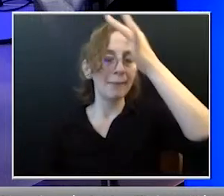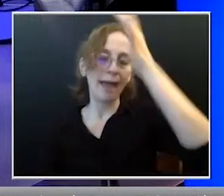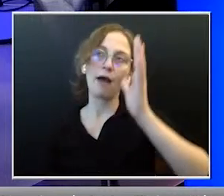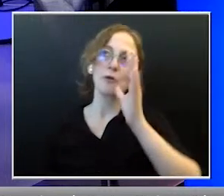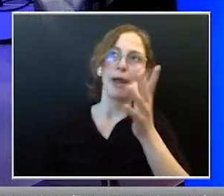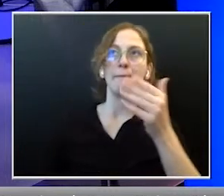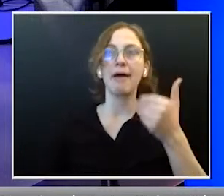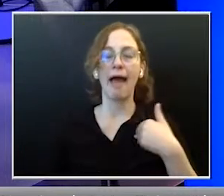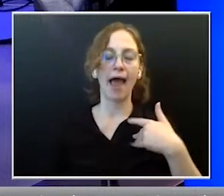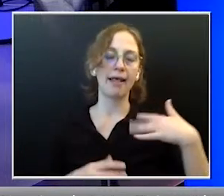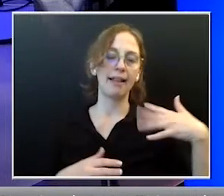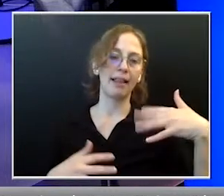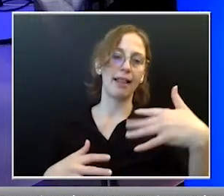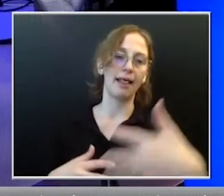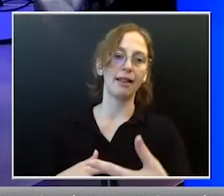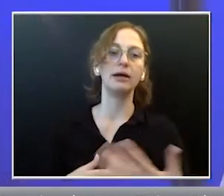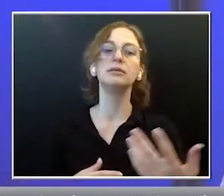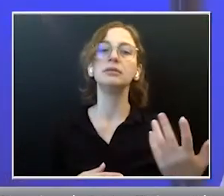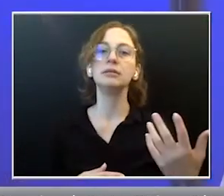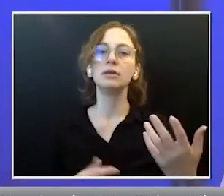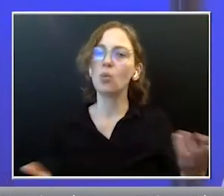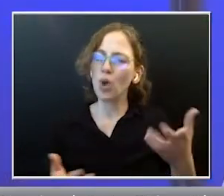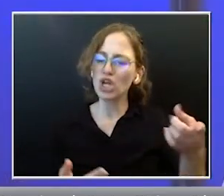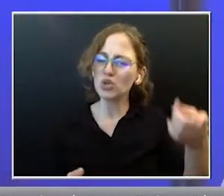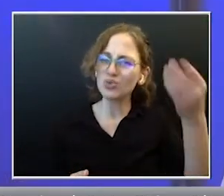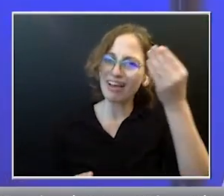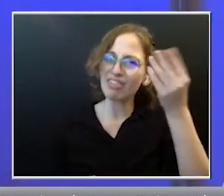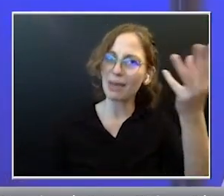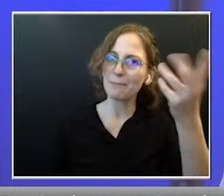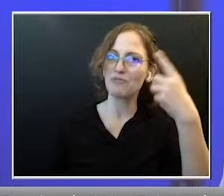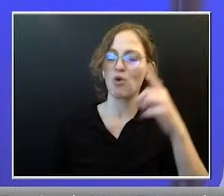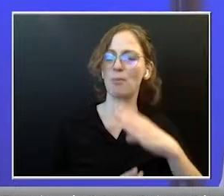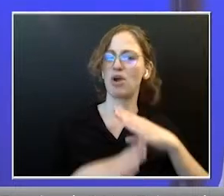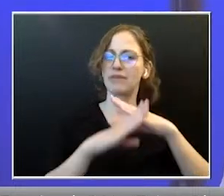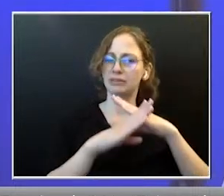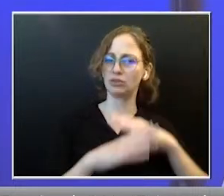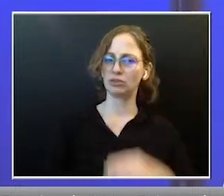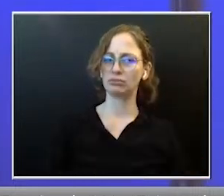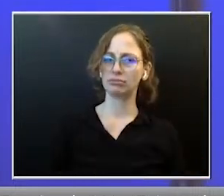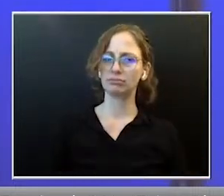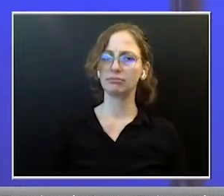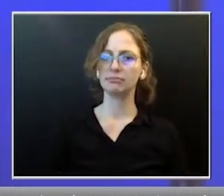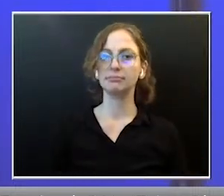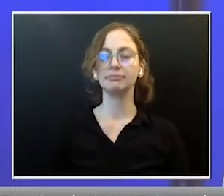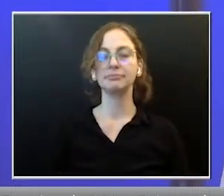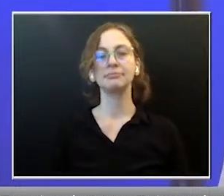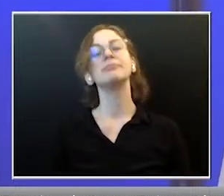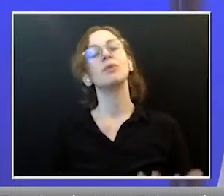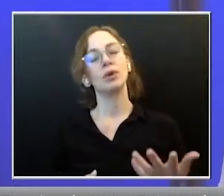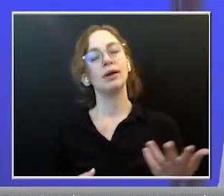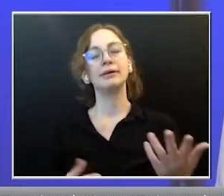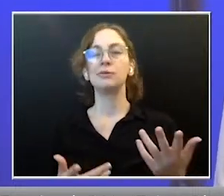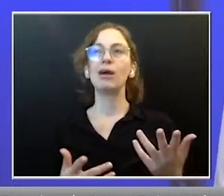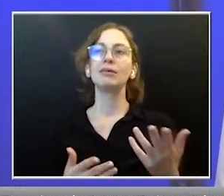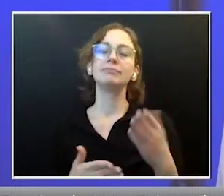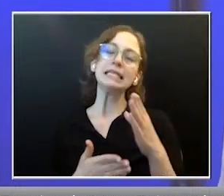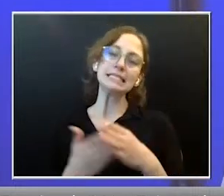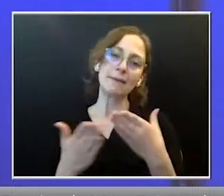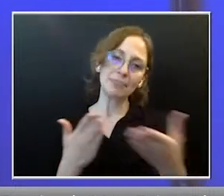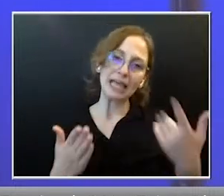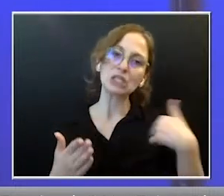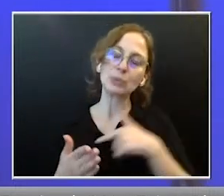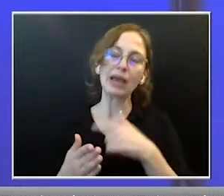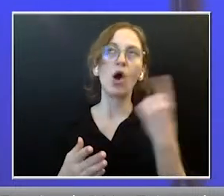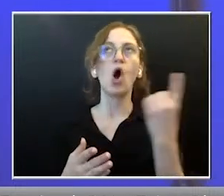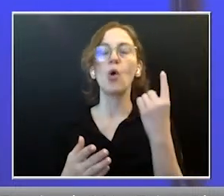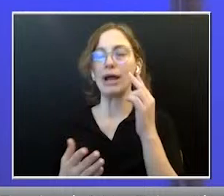They don't have it yet. Well, in addition to the things that we always read about in the newspapers, getting supplementary screening instead of